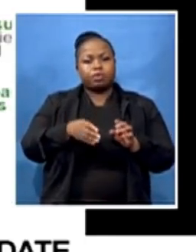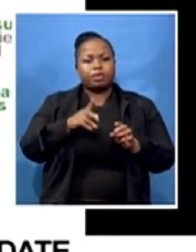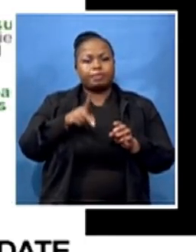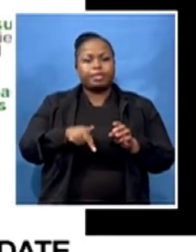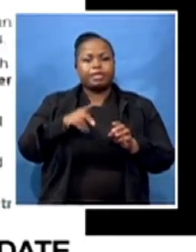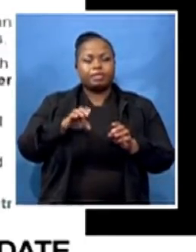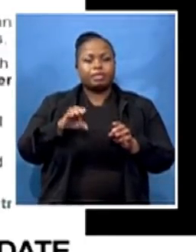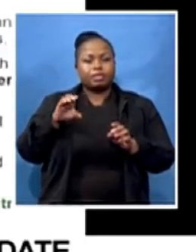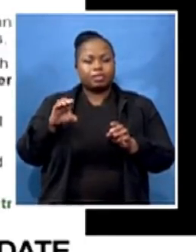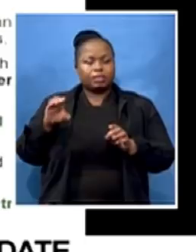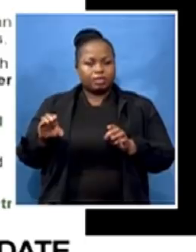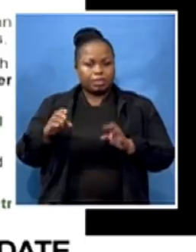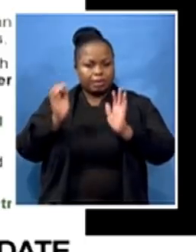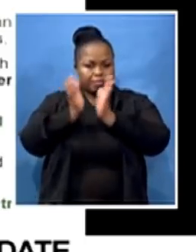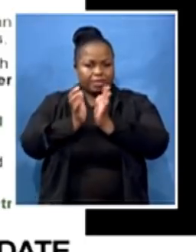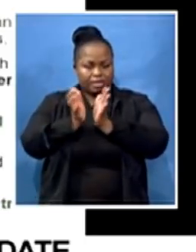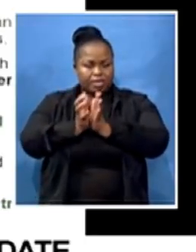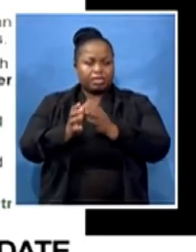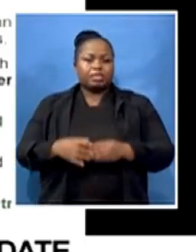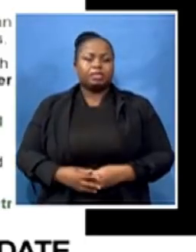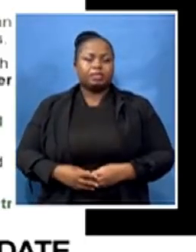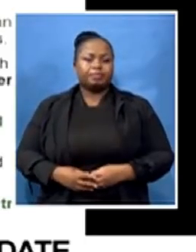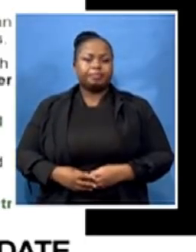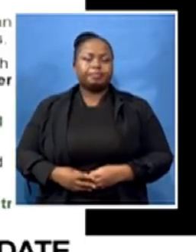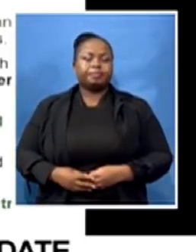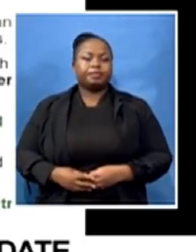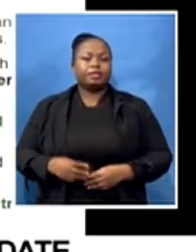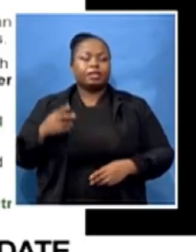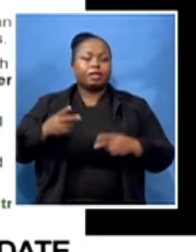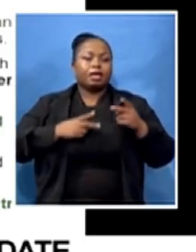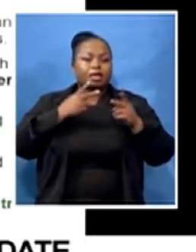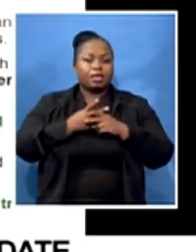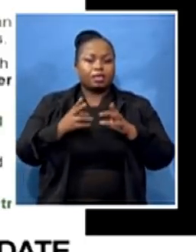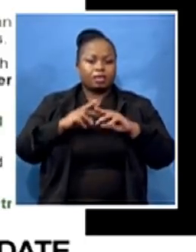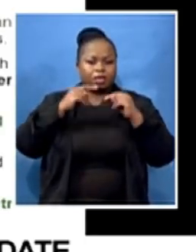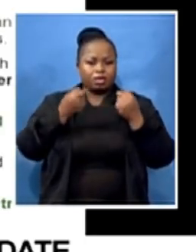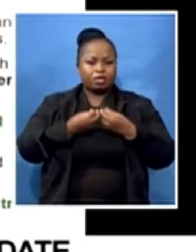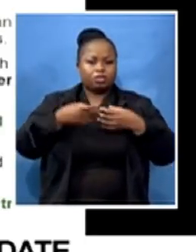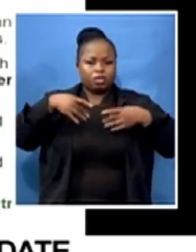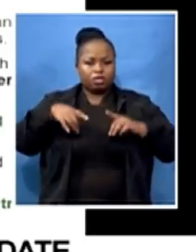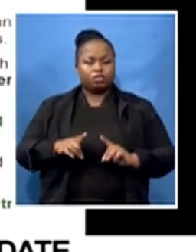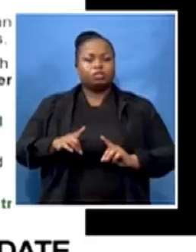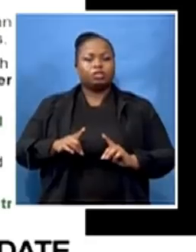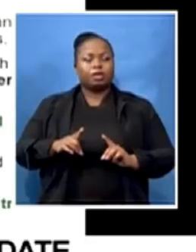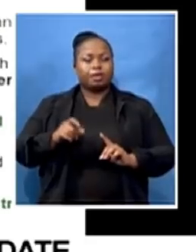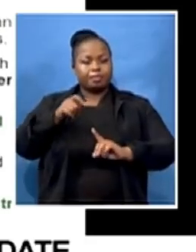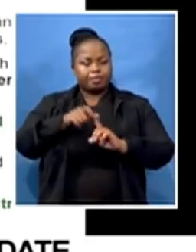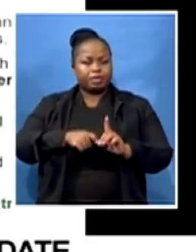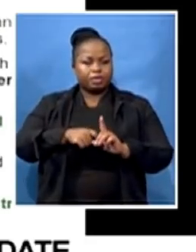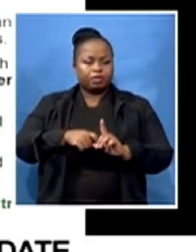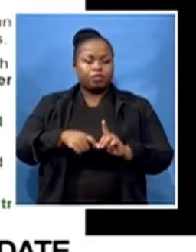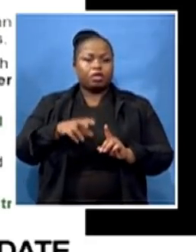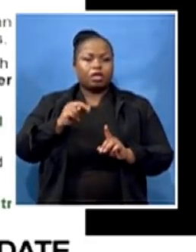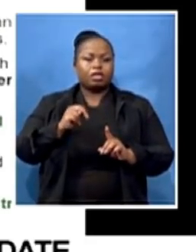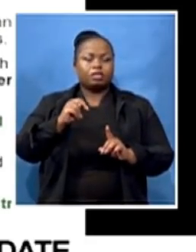also the national chair of the chair of the National Council of Traditional Leaders, of